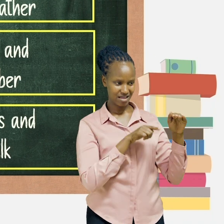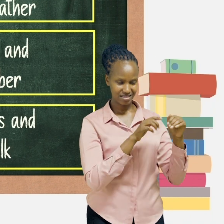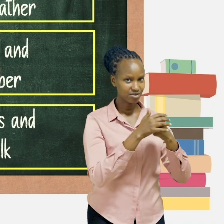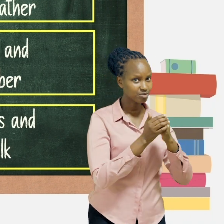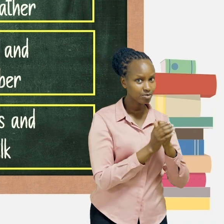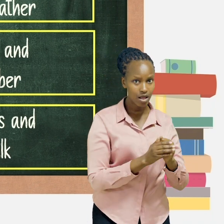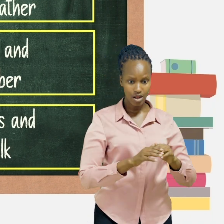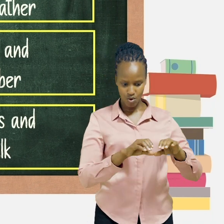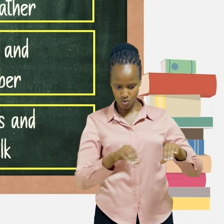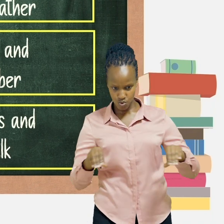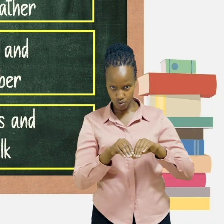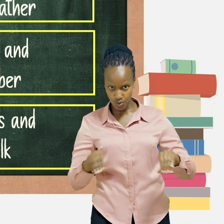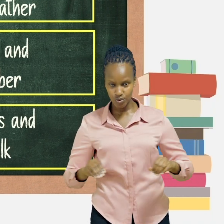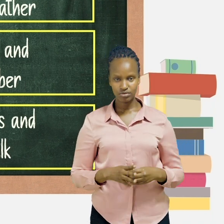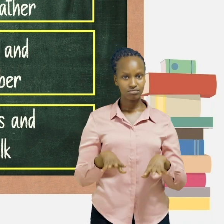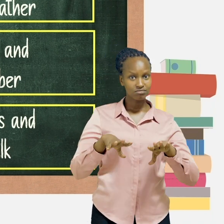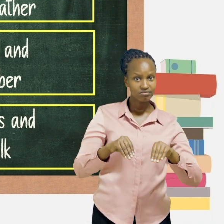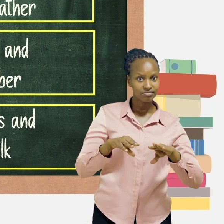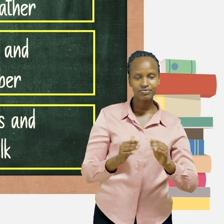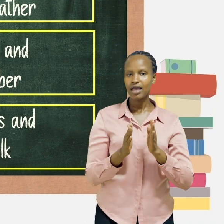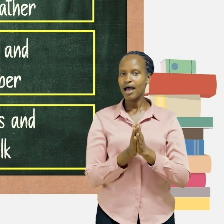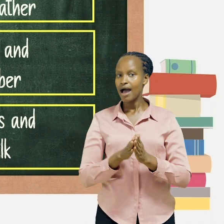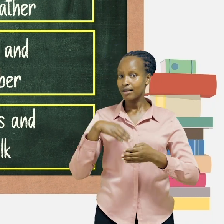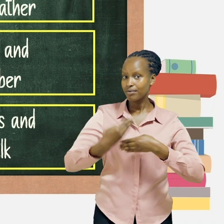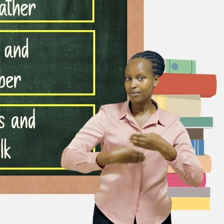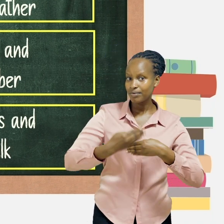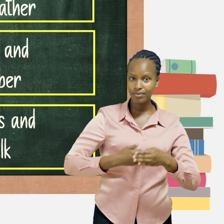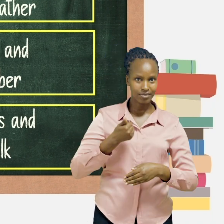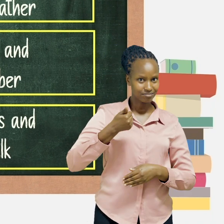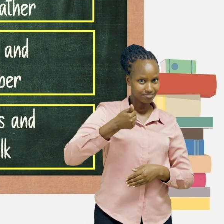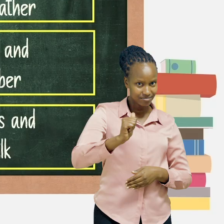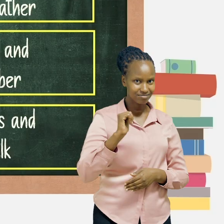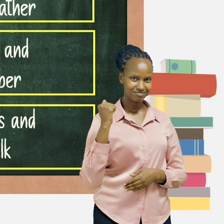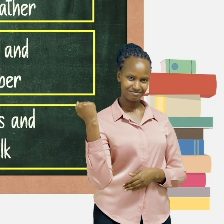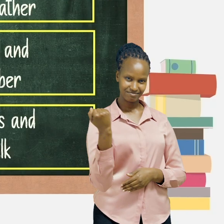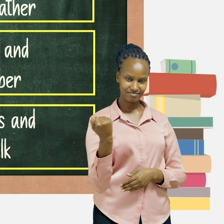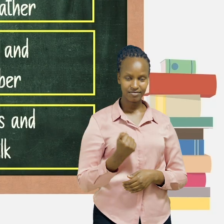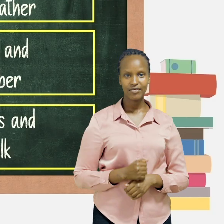sofa is made out of wood, a mattress, and a leather. Yay!